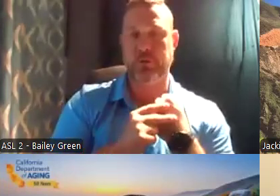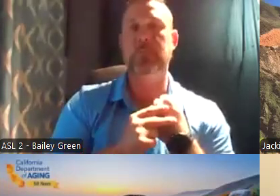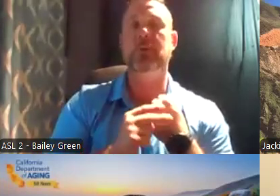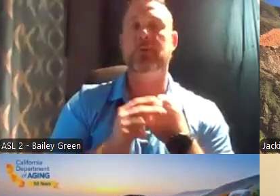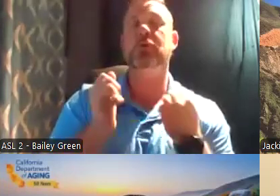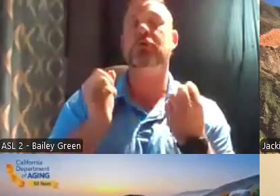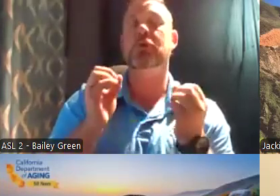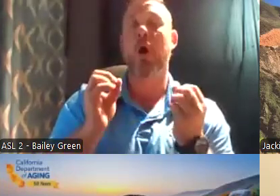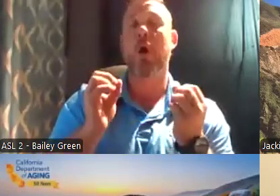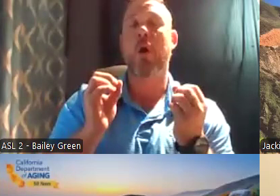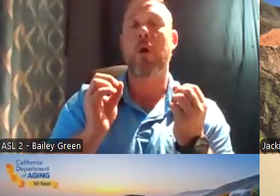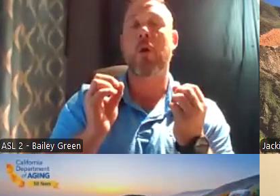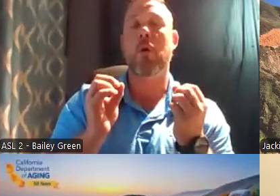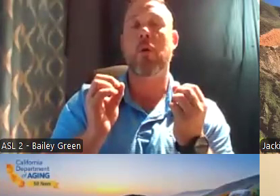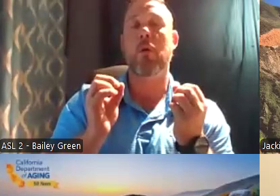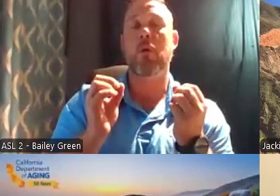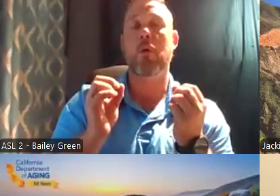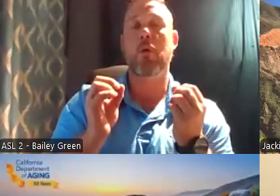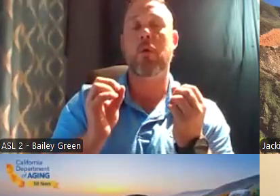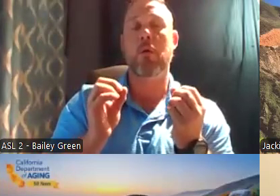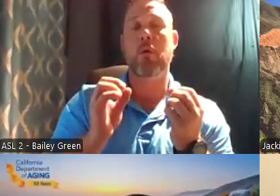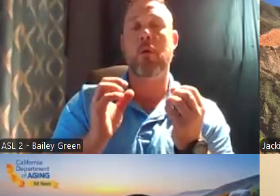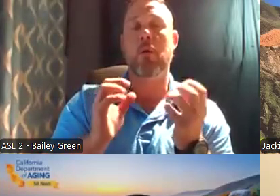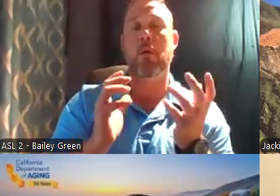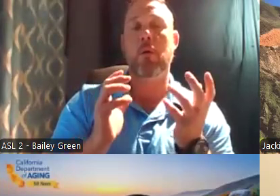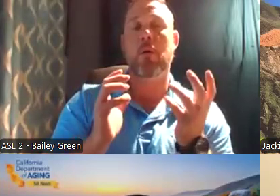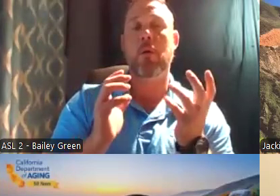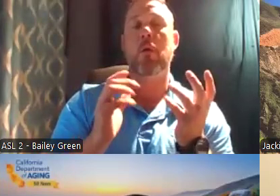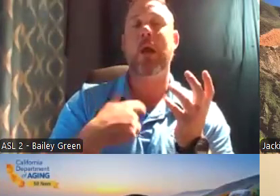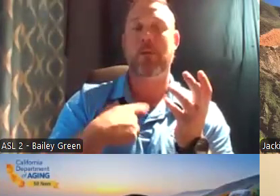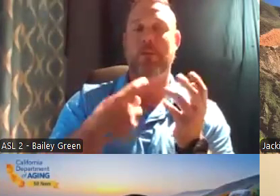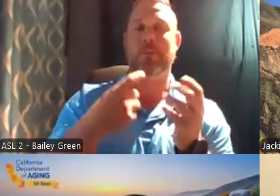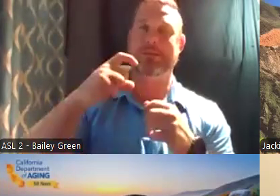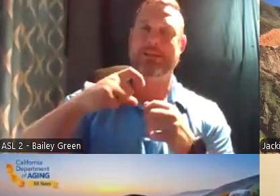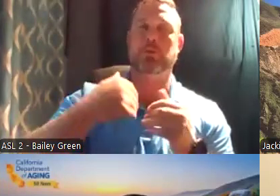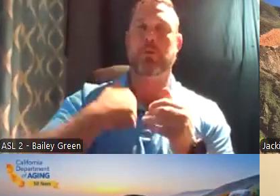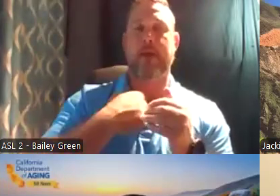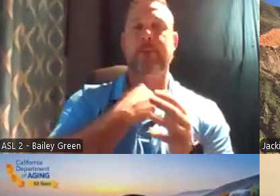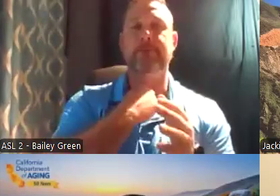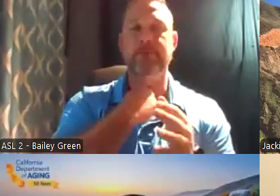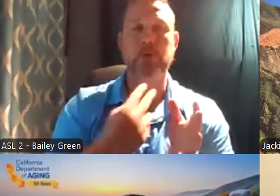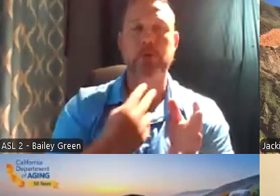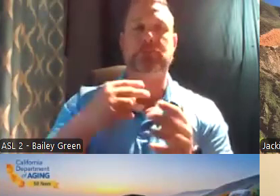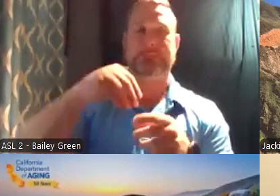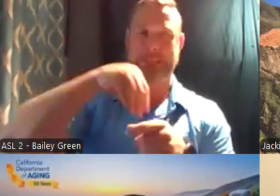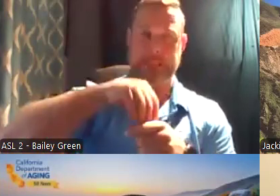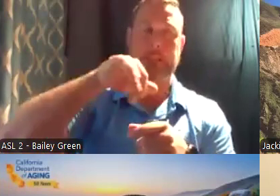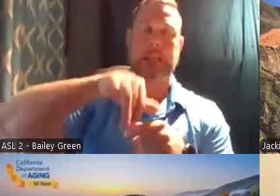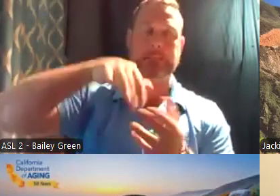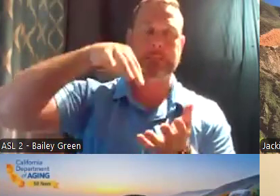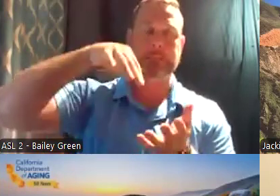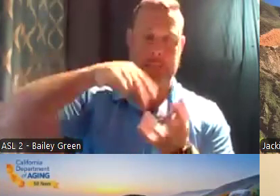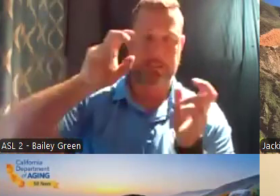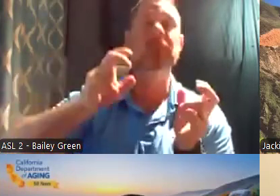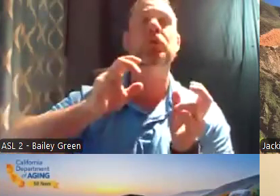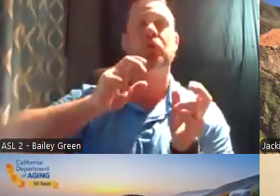think I'm not, I think we certainly need to have that voice in the study so that we understand where the gaps